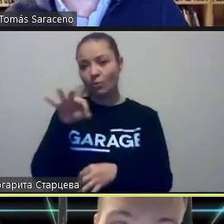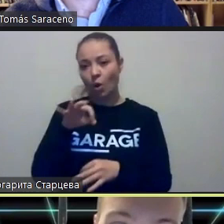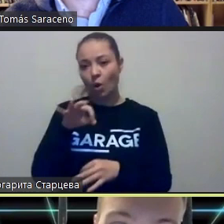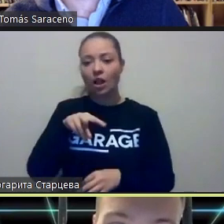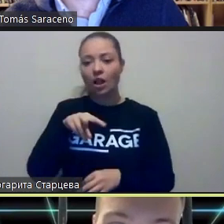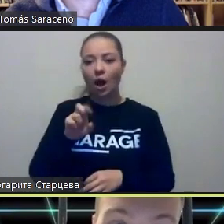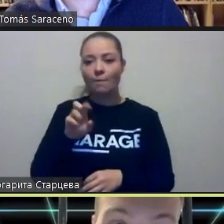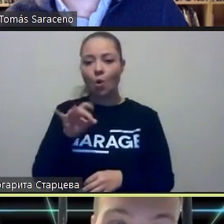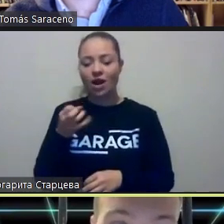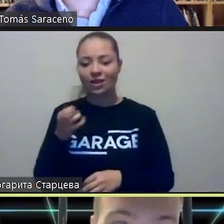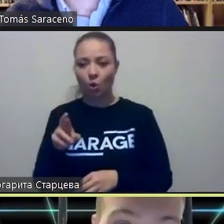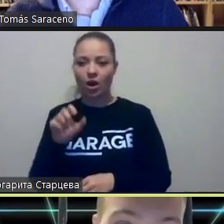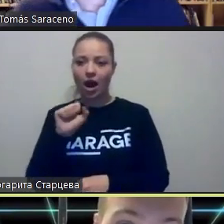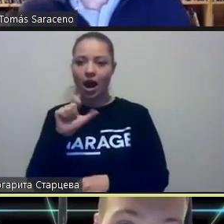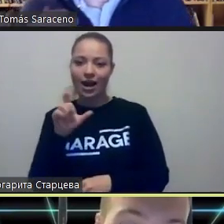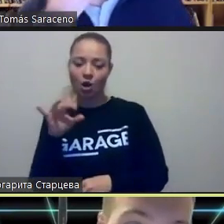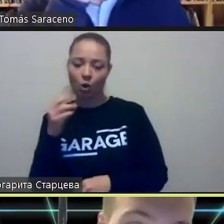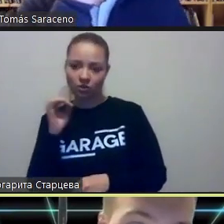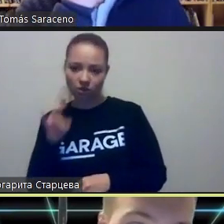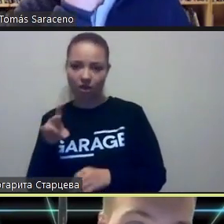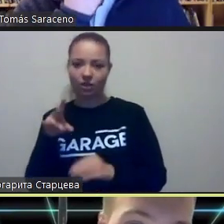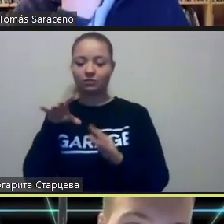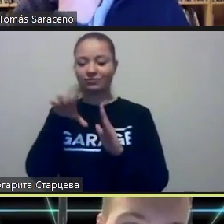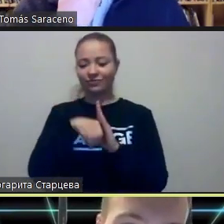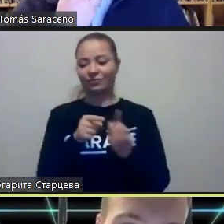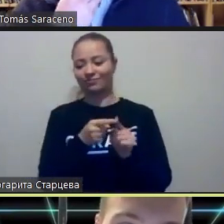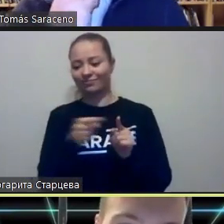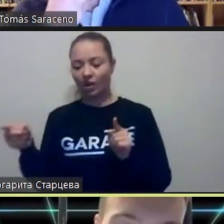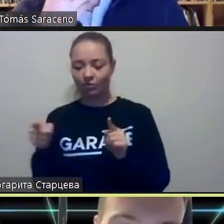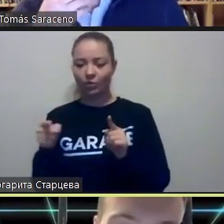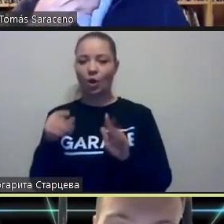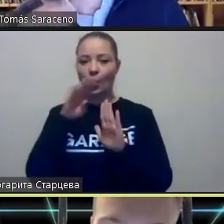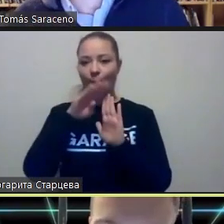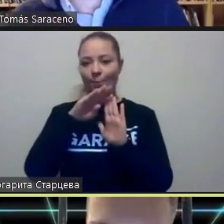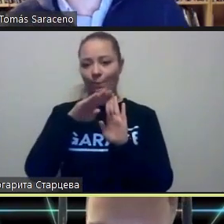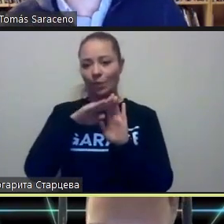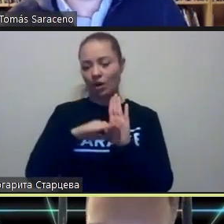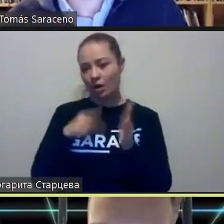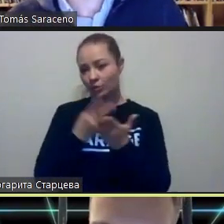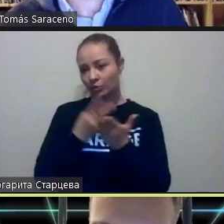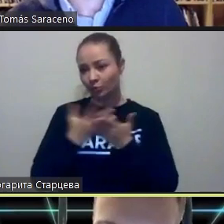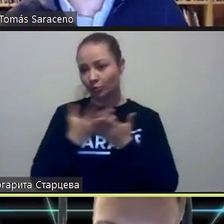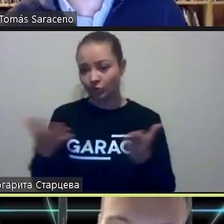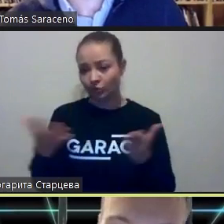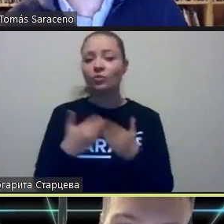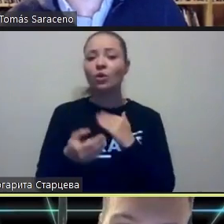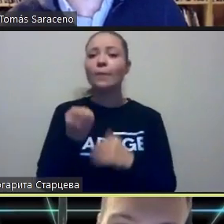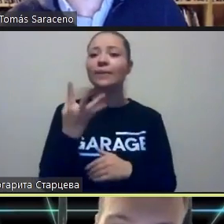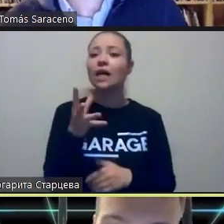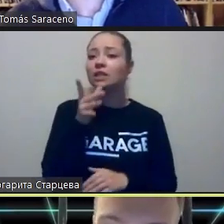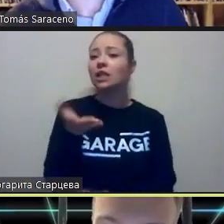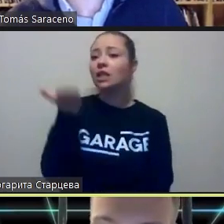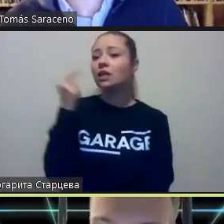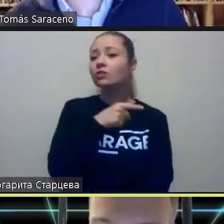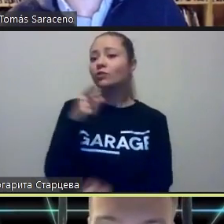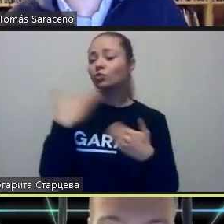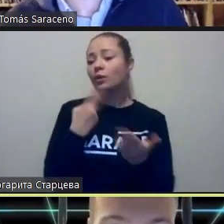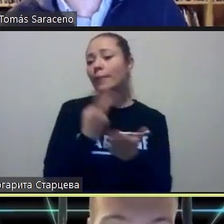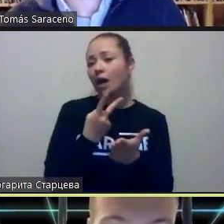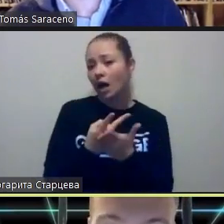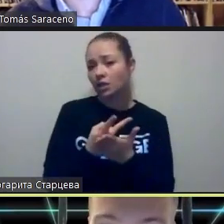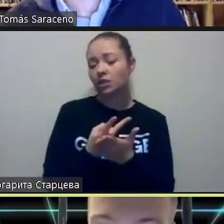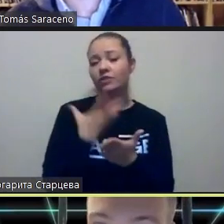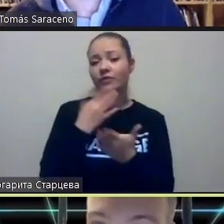the laboratory of Aerocene that the garage launched as part of this joint project. 15 years ago,